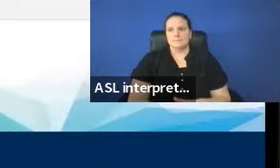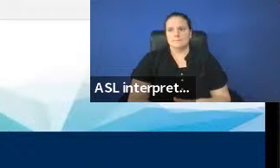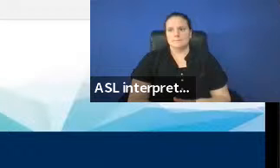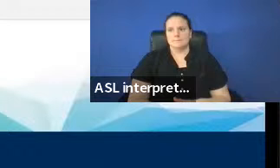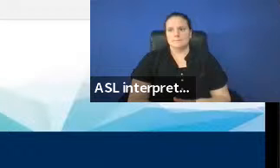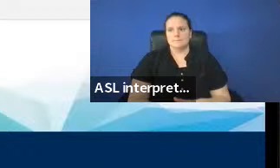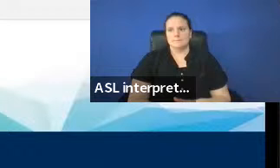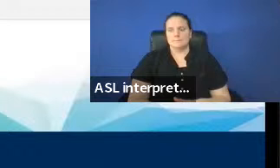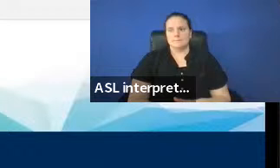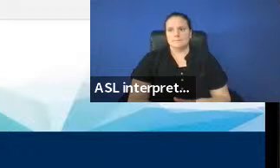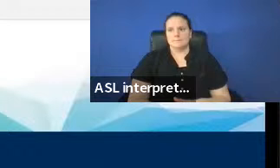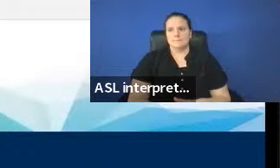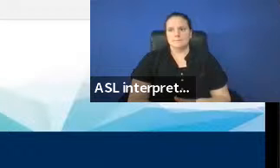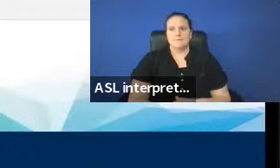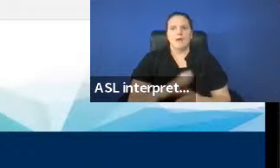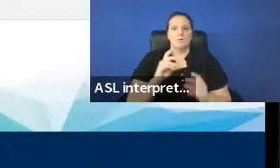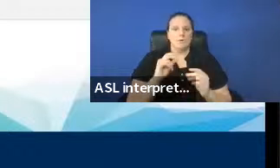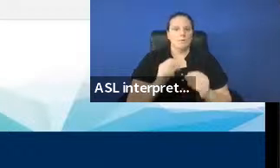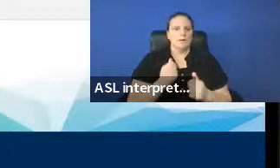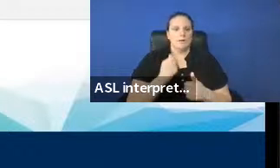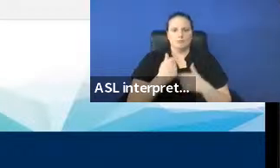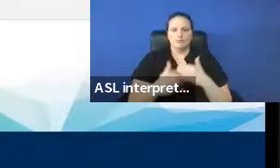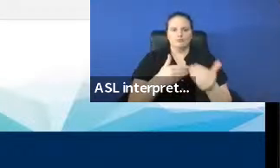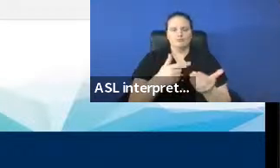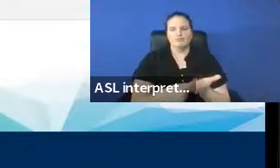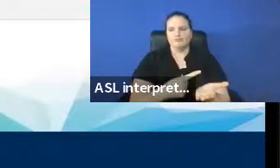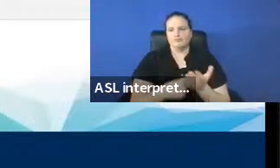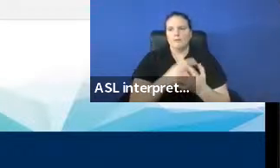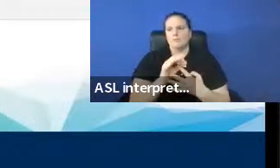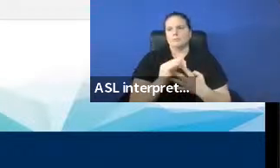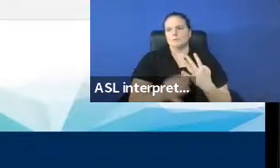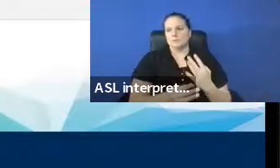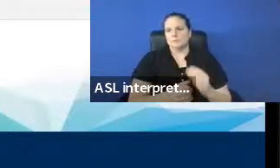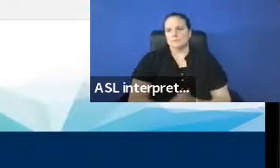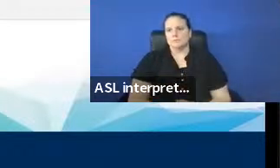So I'm going to quickly go through these options.